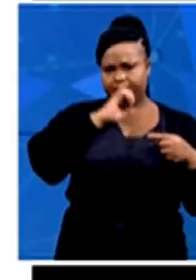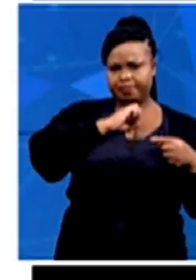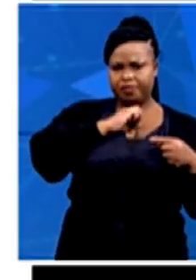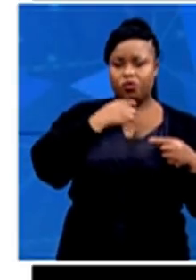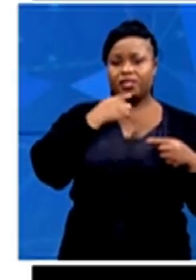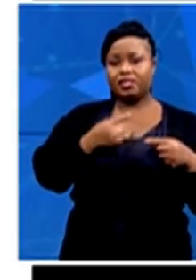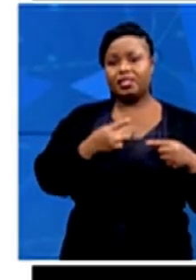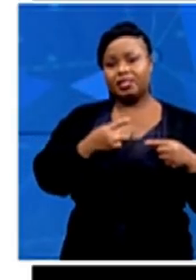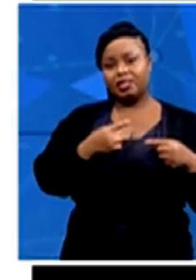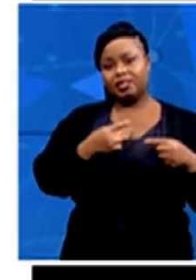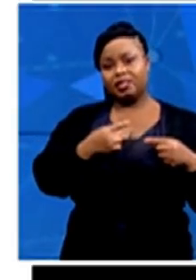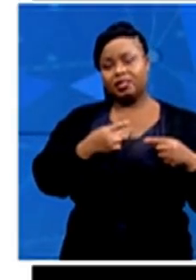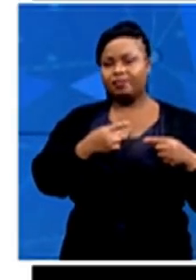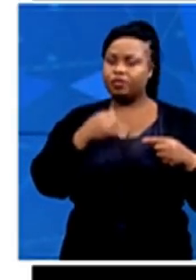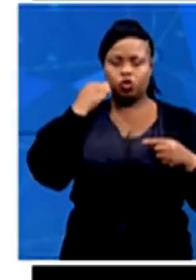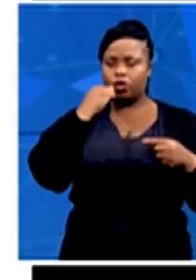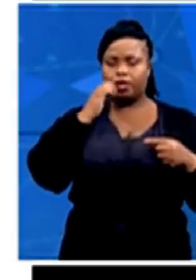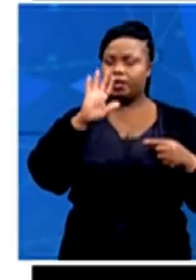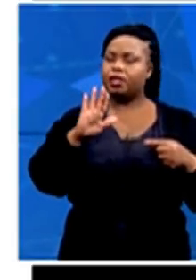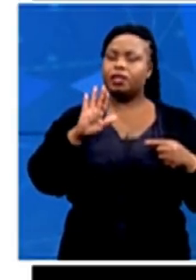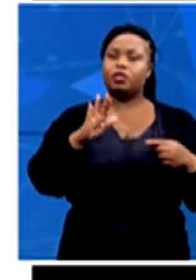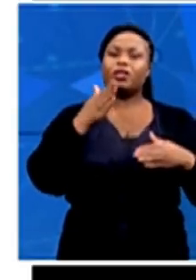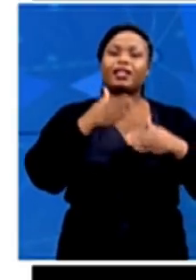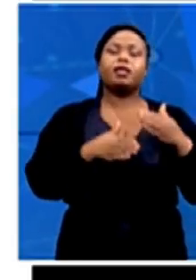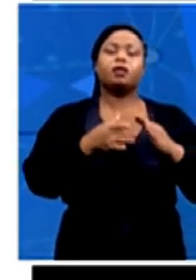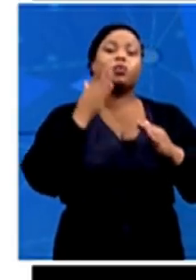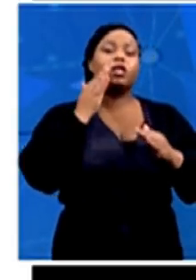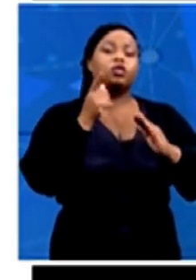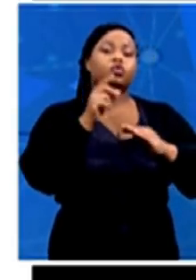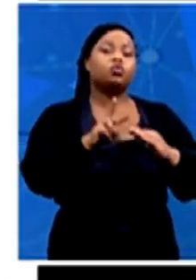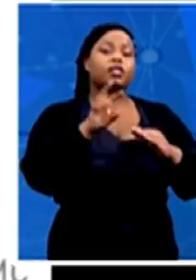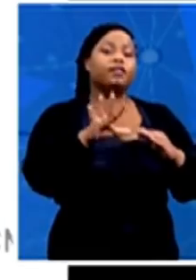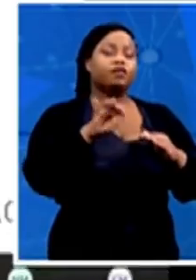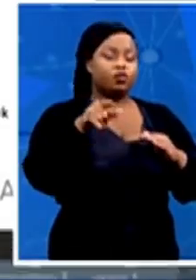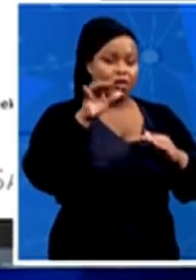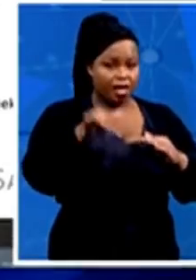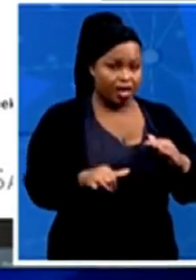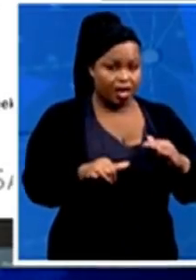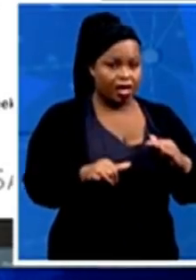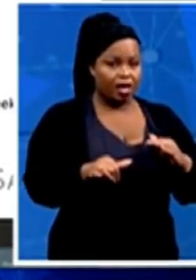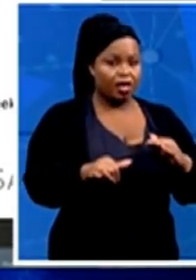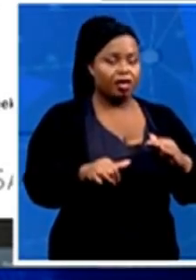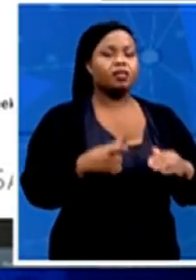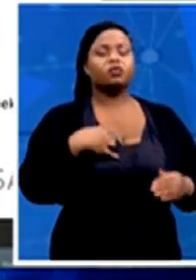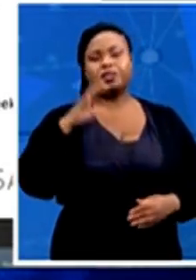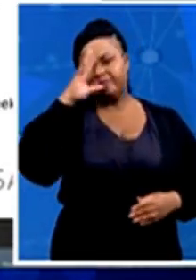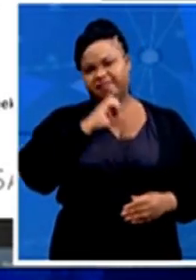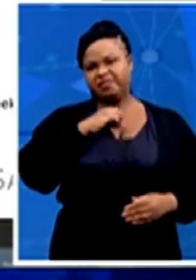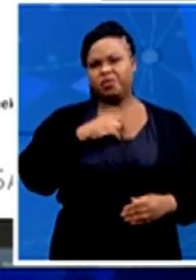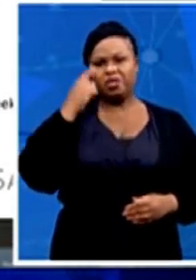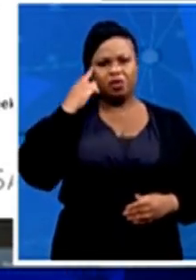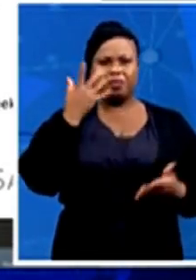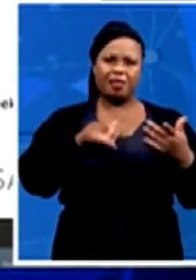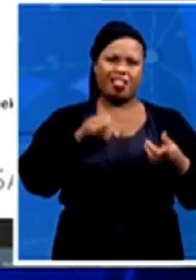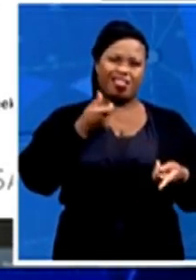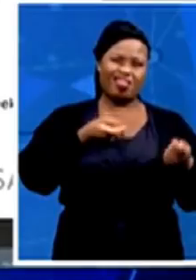that ended the 25th of July, there was a prediction that we will have fewer cases based on the delayed